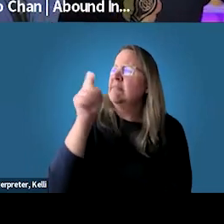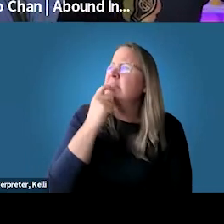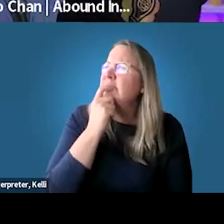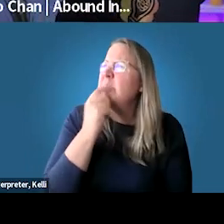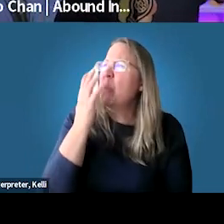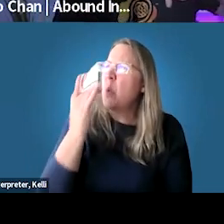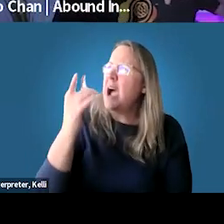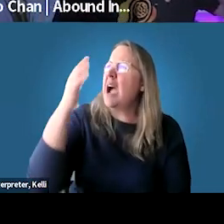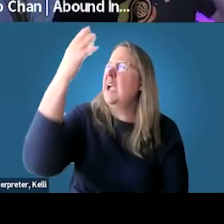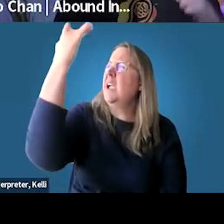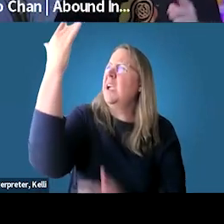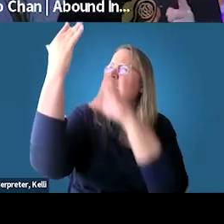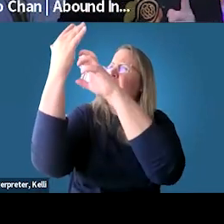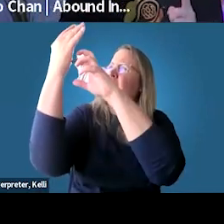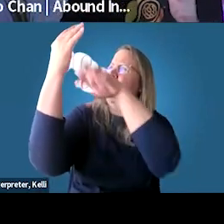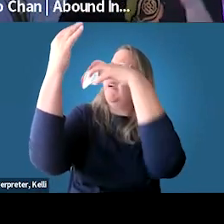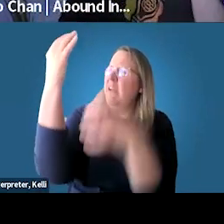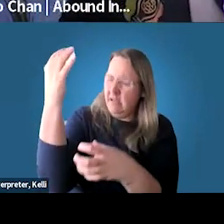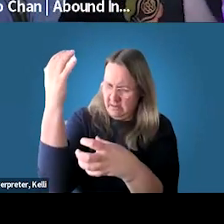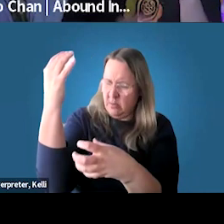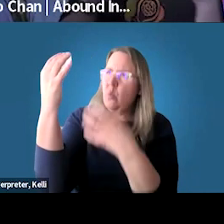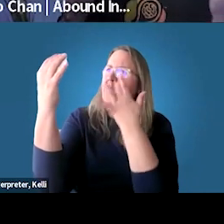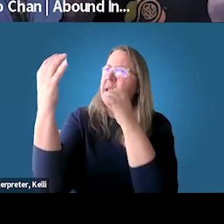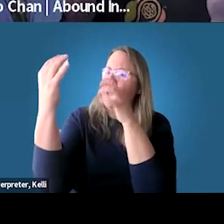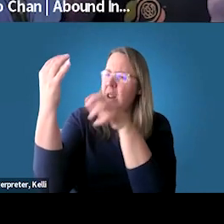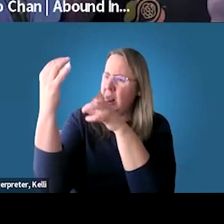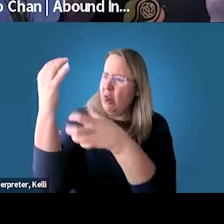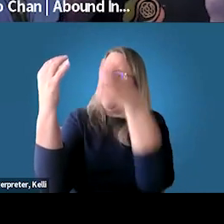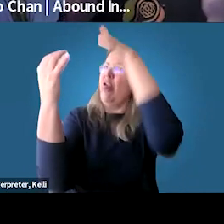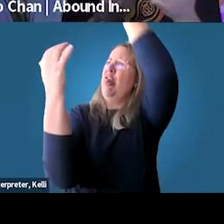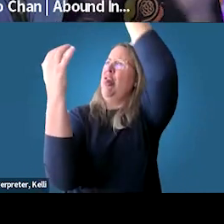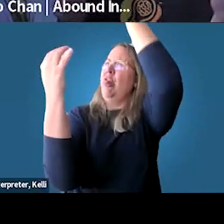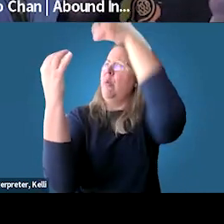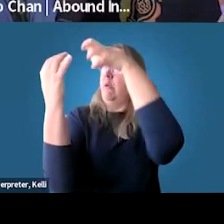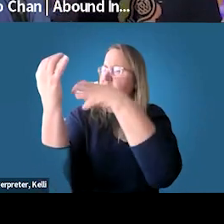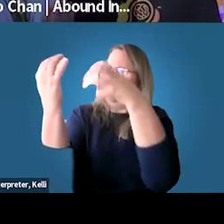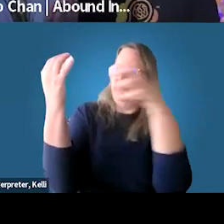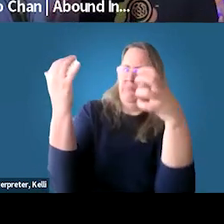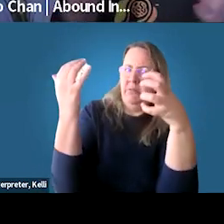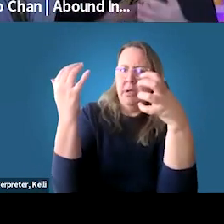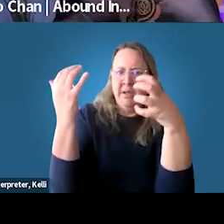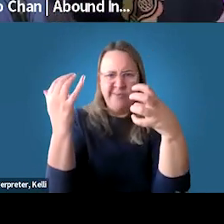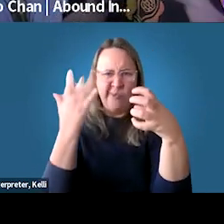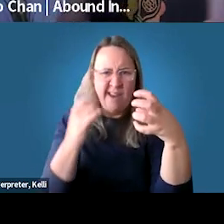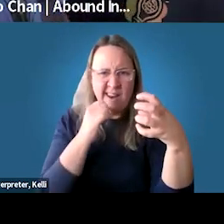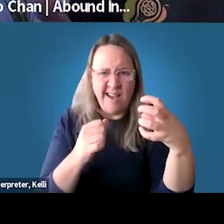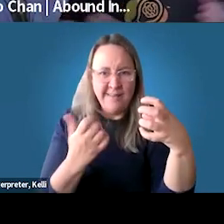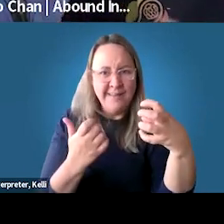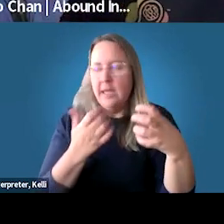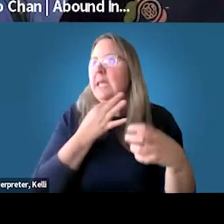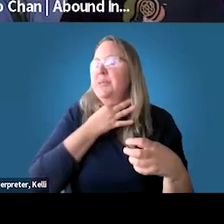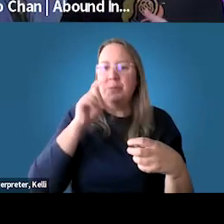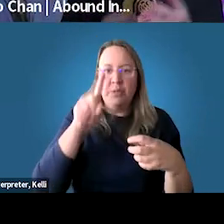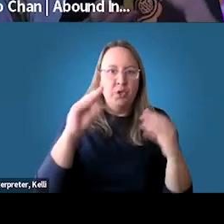apple fall down instead of going up or even sideways? Which is a curious question to ask, right? Because back then nobody